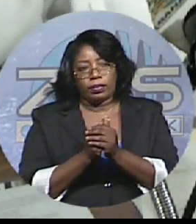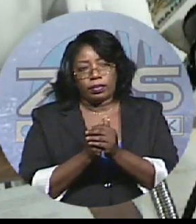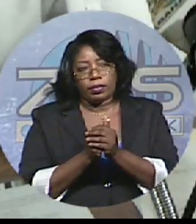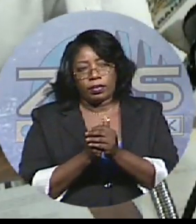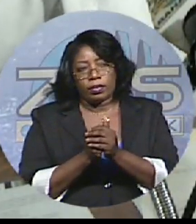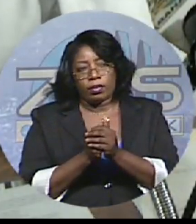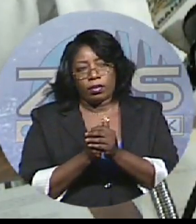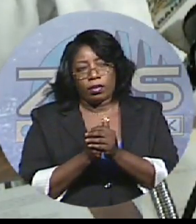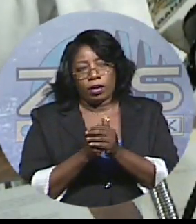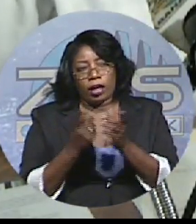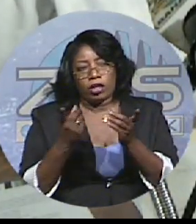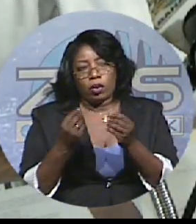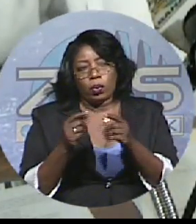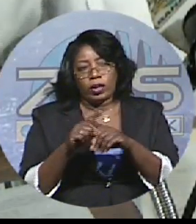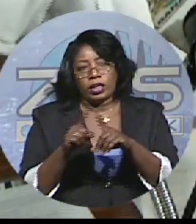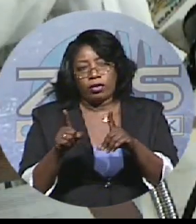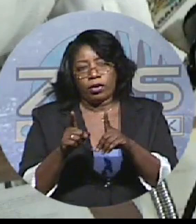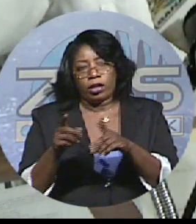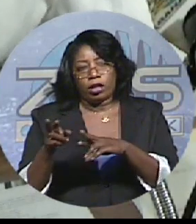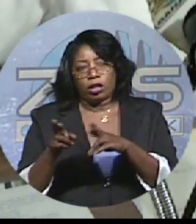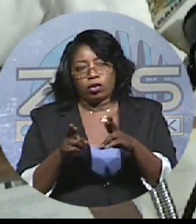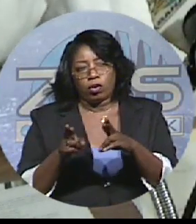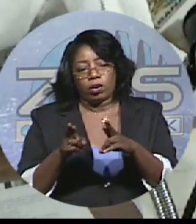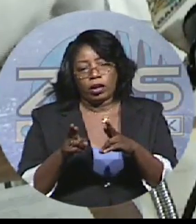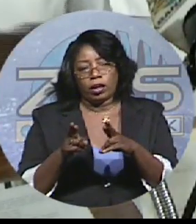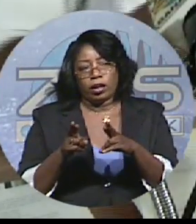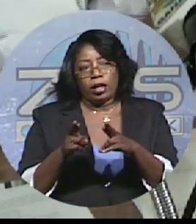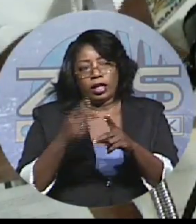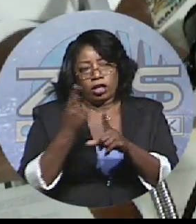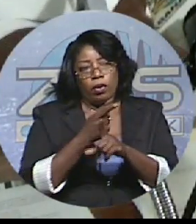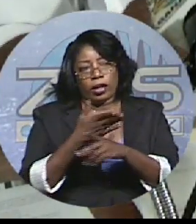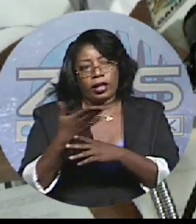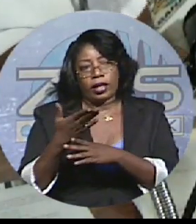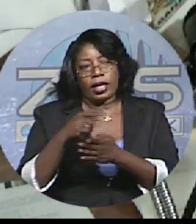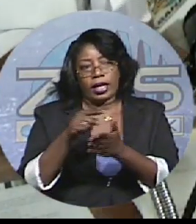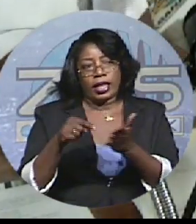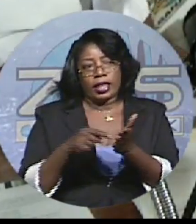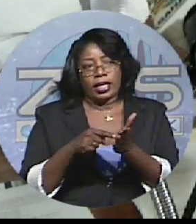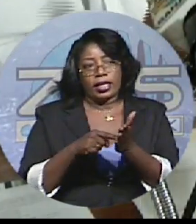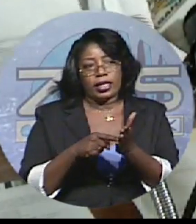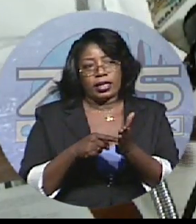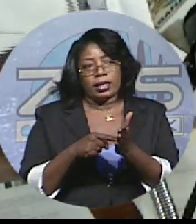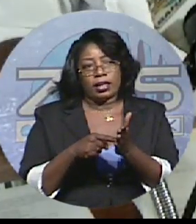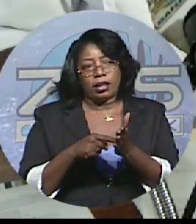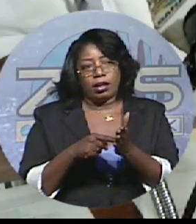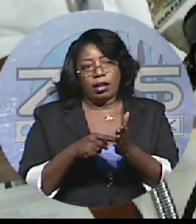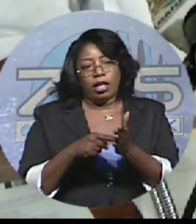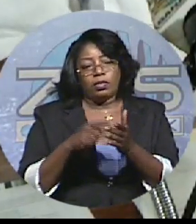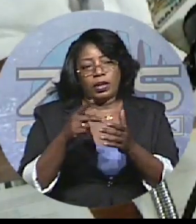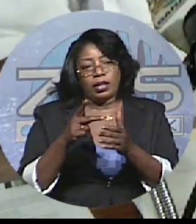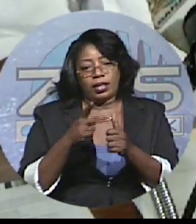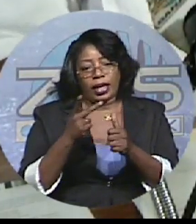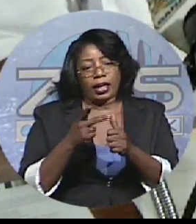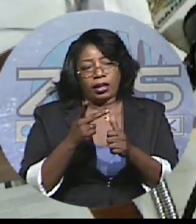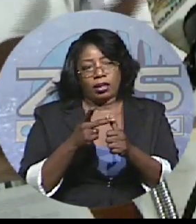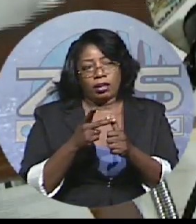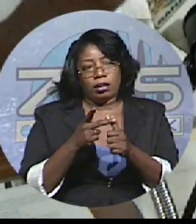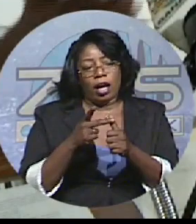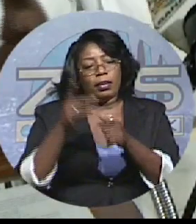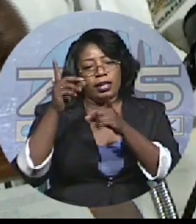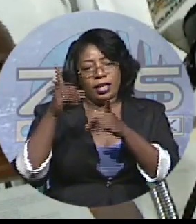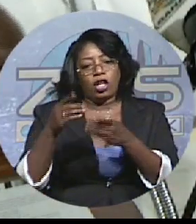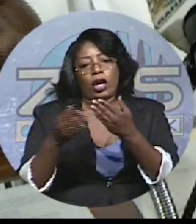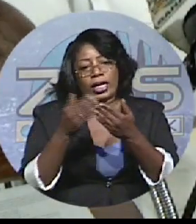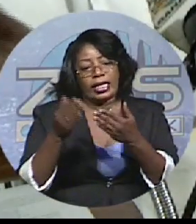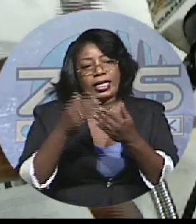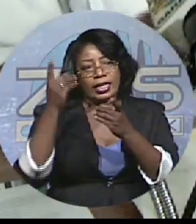with other allowance given to the director and the controller. That's a routine thing. This is, like, should be second nature. The fact that we have to